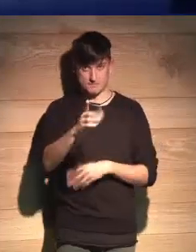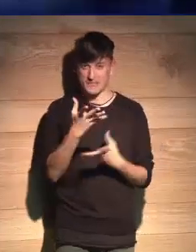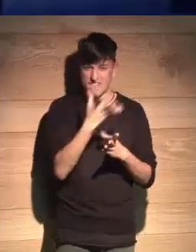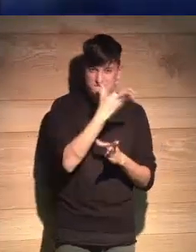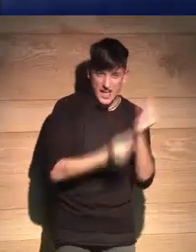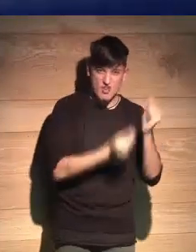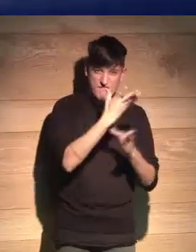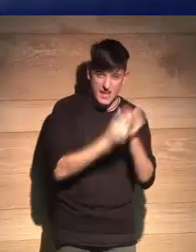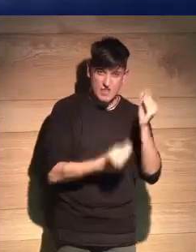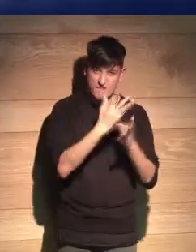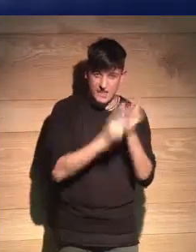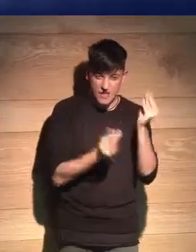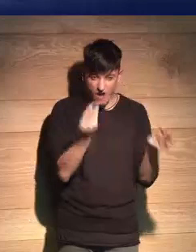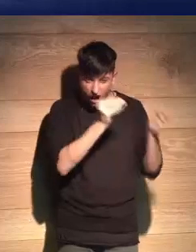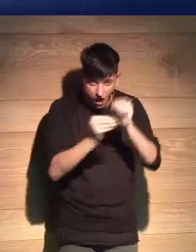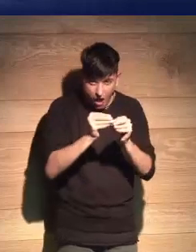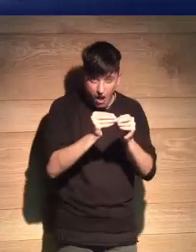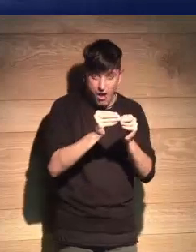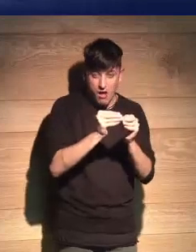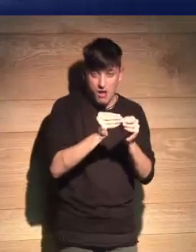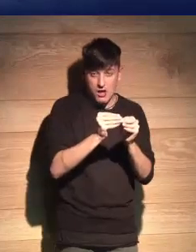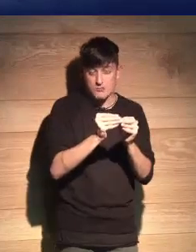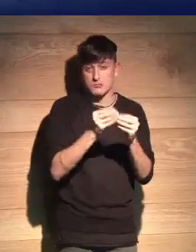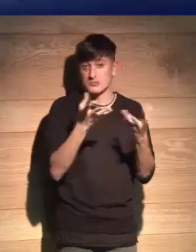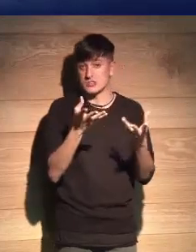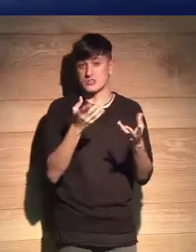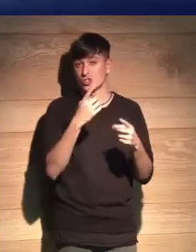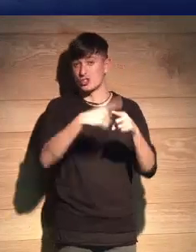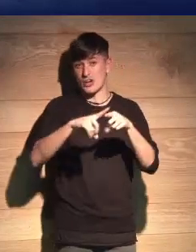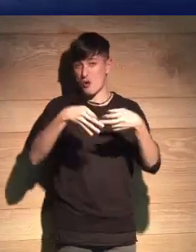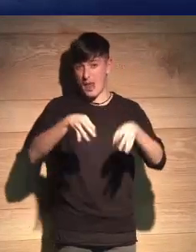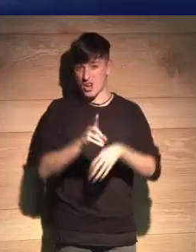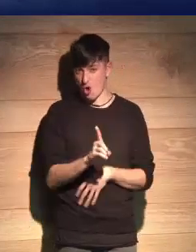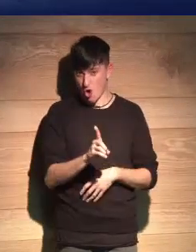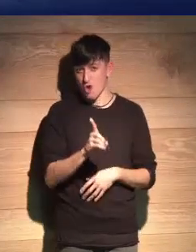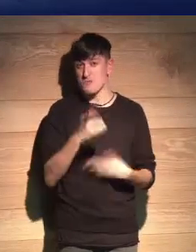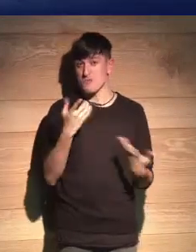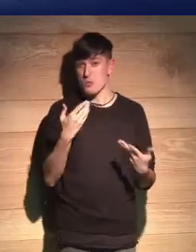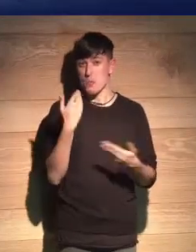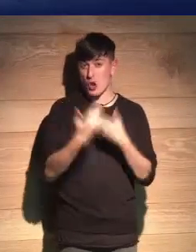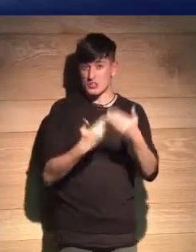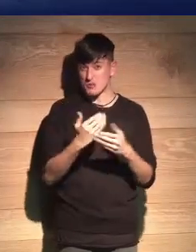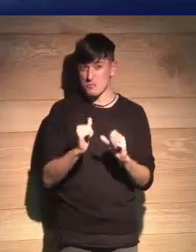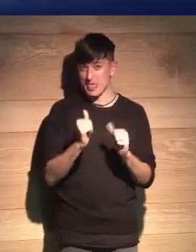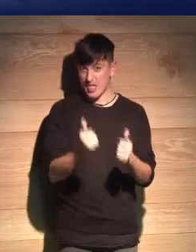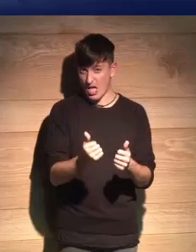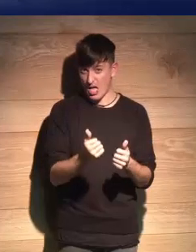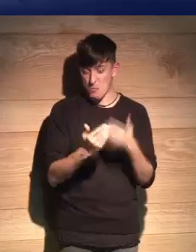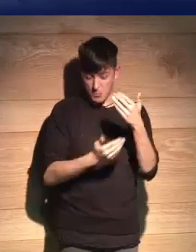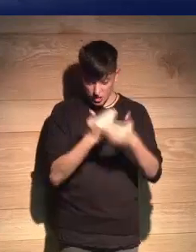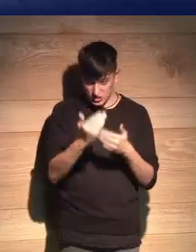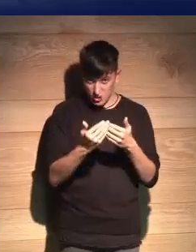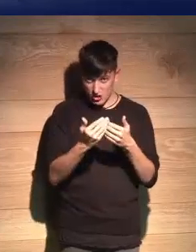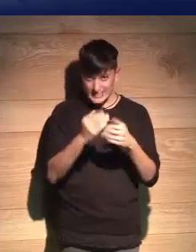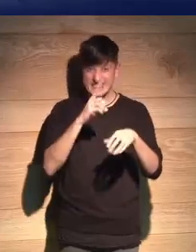the accumulation of failures, of what is called abnormalities, what makes that a process starts, is